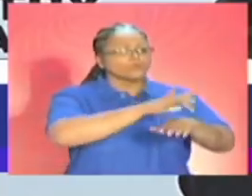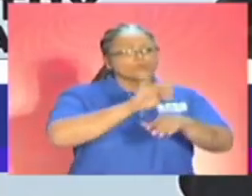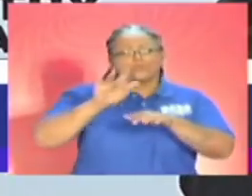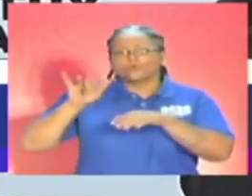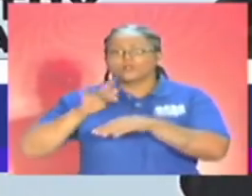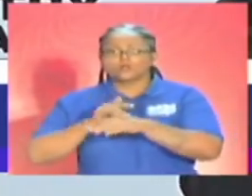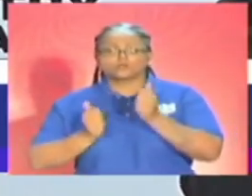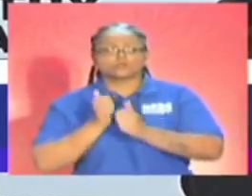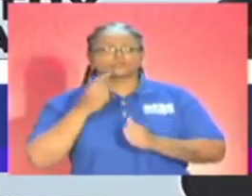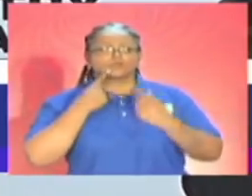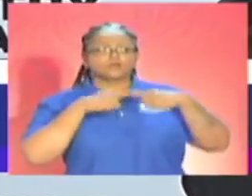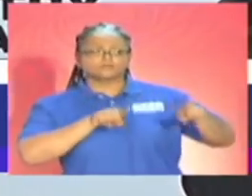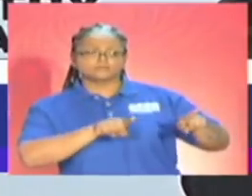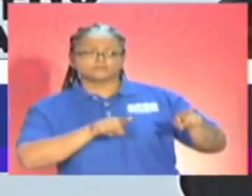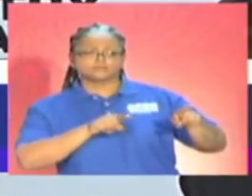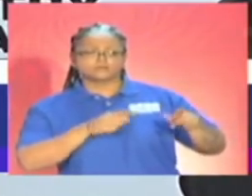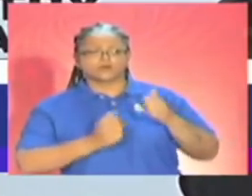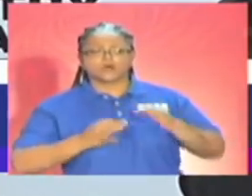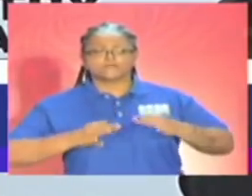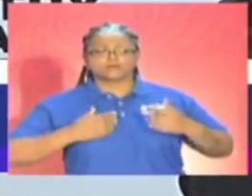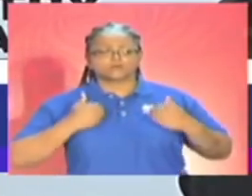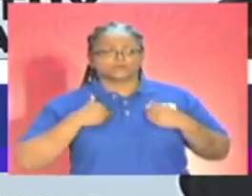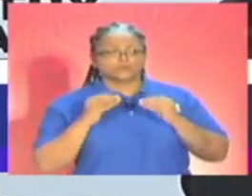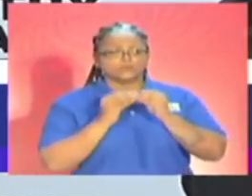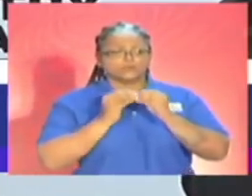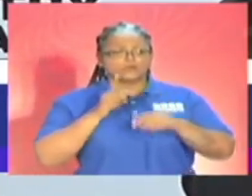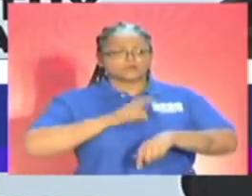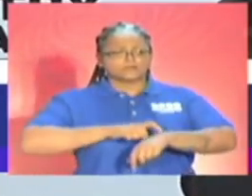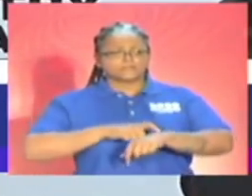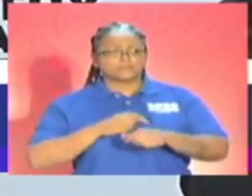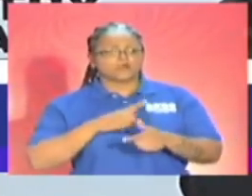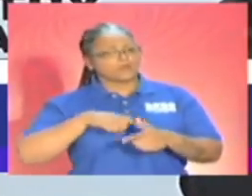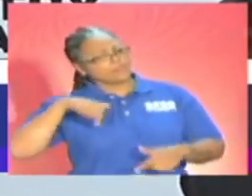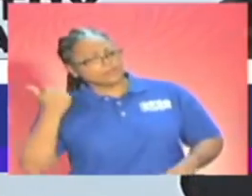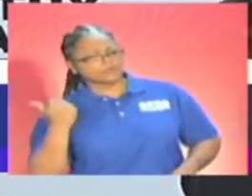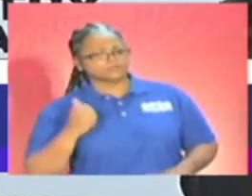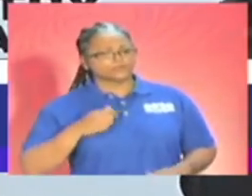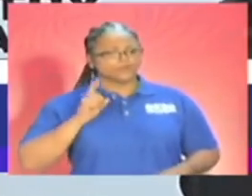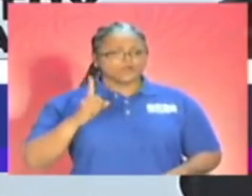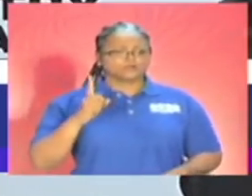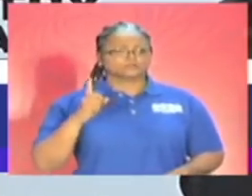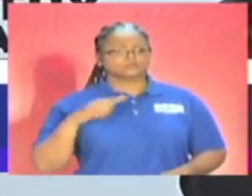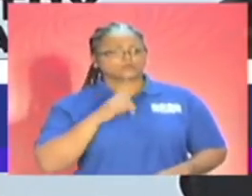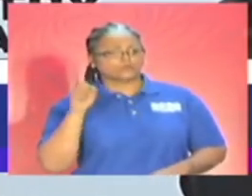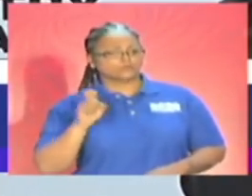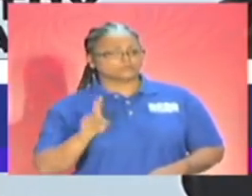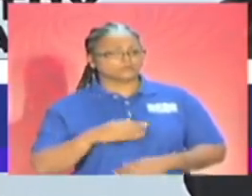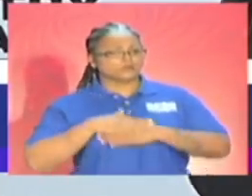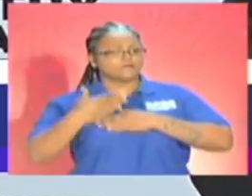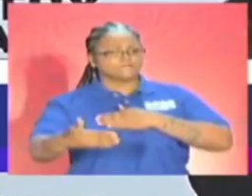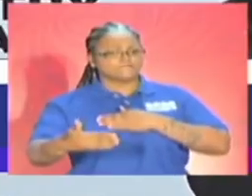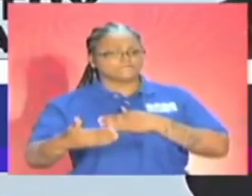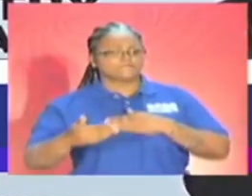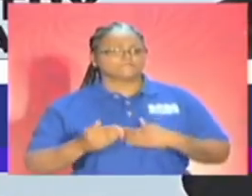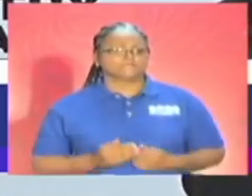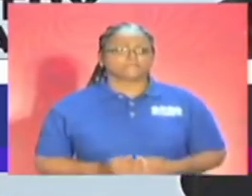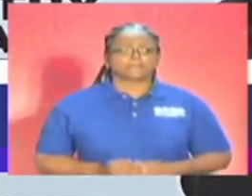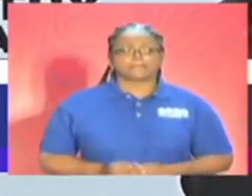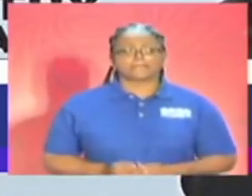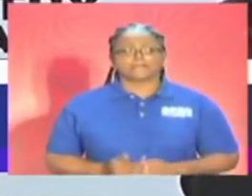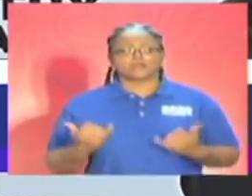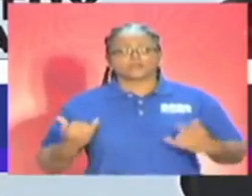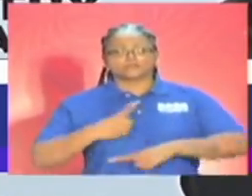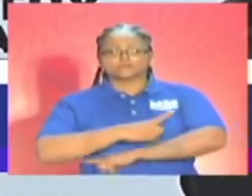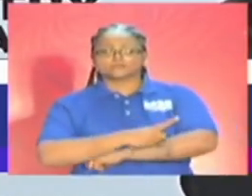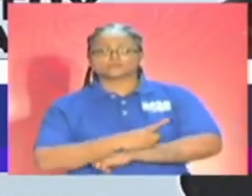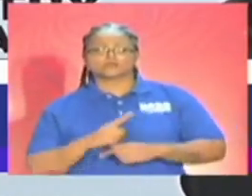we will accommodate a second round of questions where one question per media house will be accommodated. Today, we begin the question and